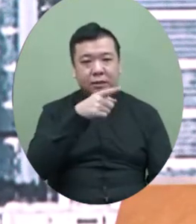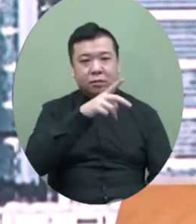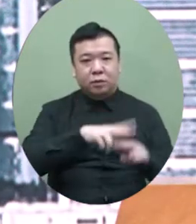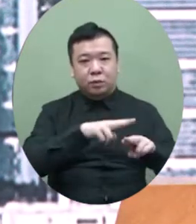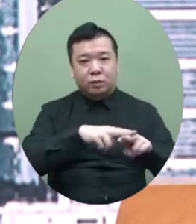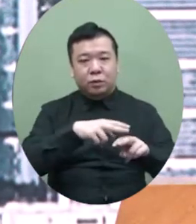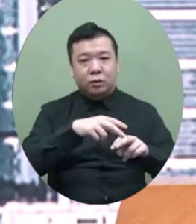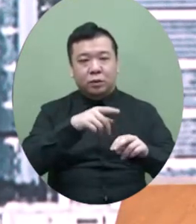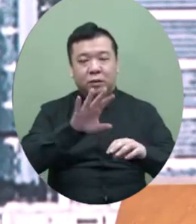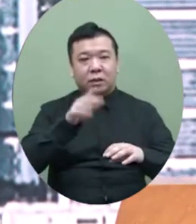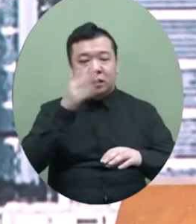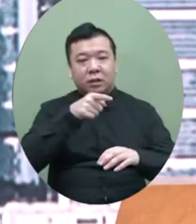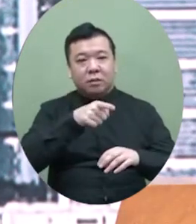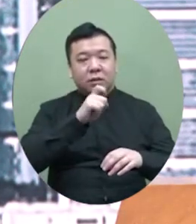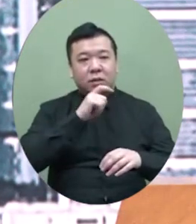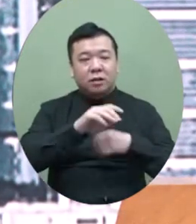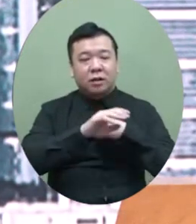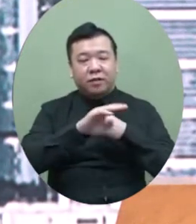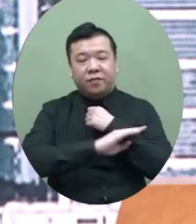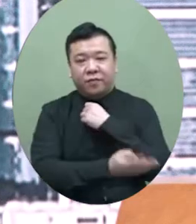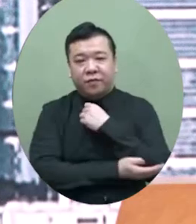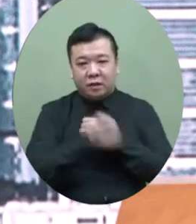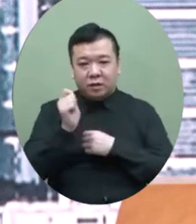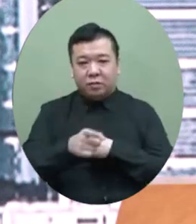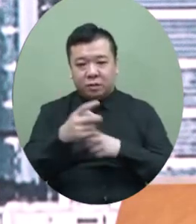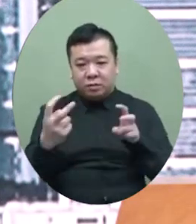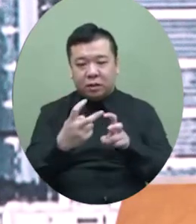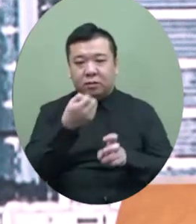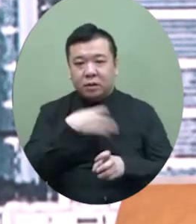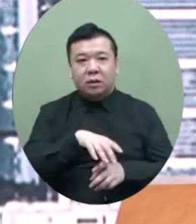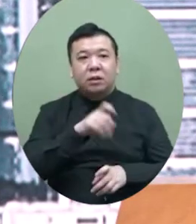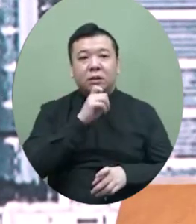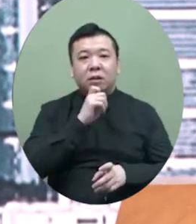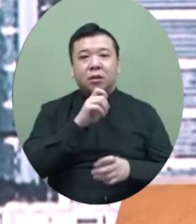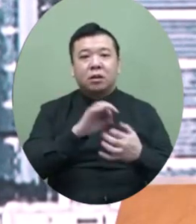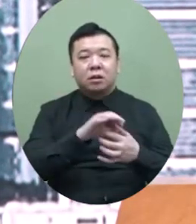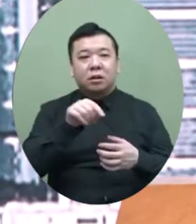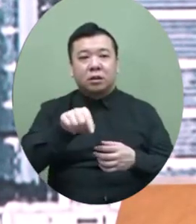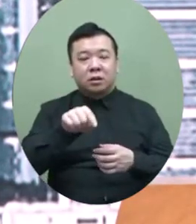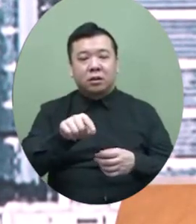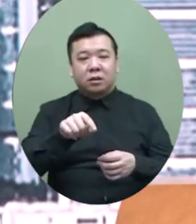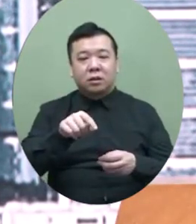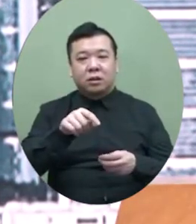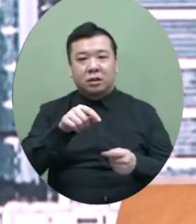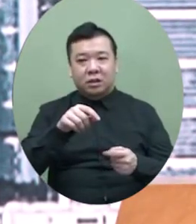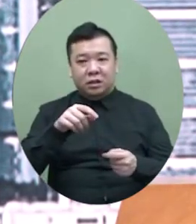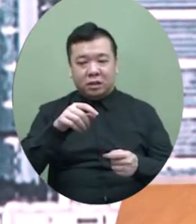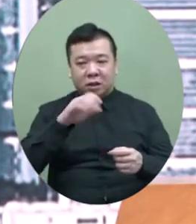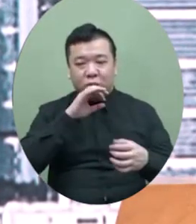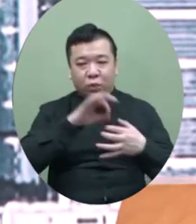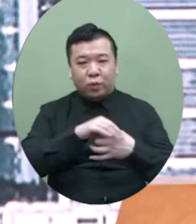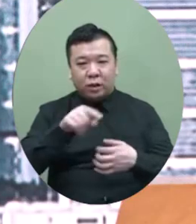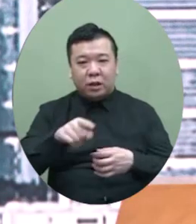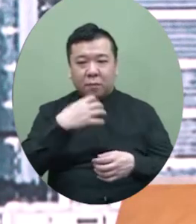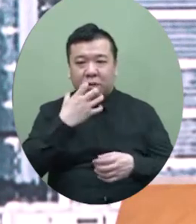confirm whether you had such a meeting with the Chief Justice? And if so, did you talk to him about the case? And also, how would you